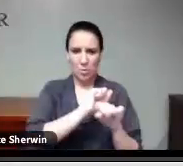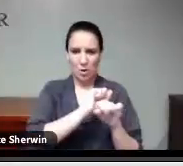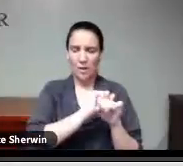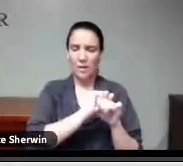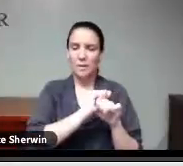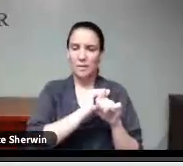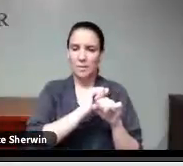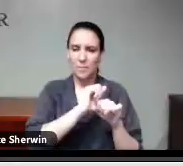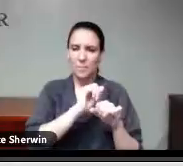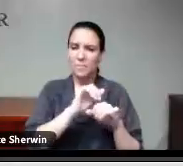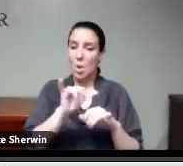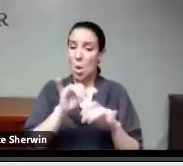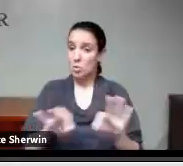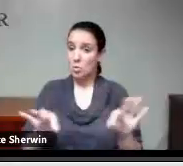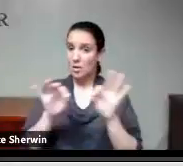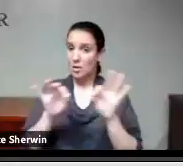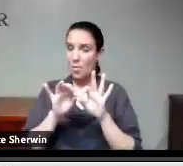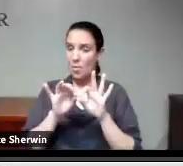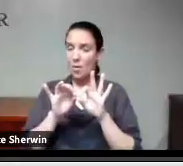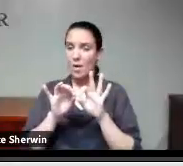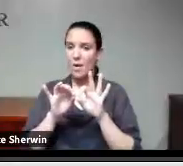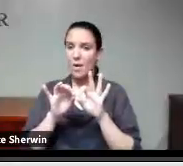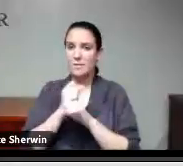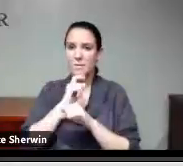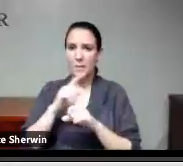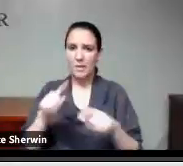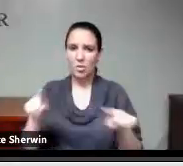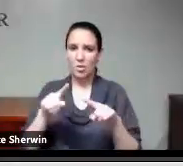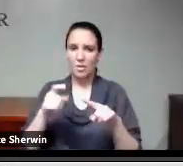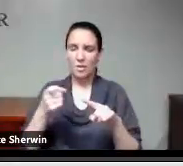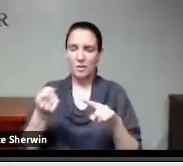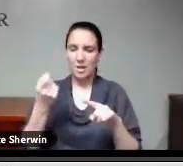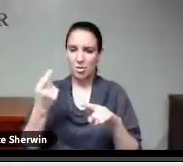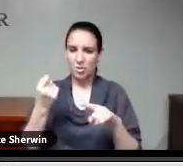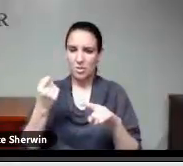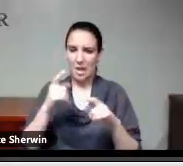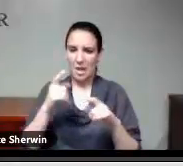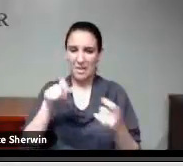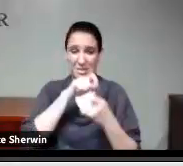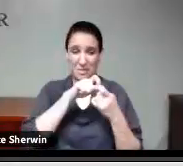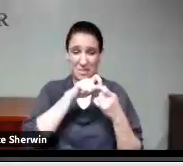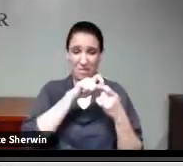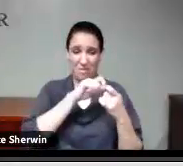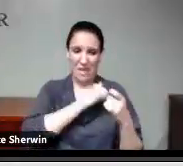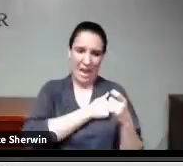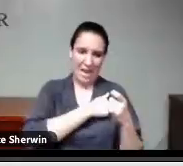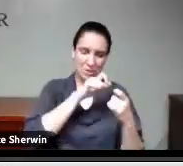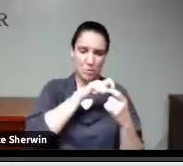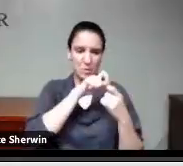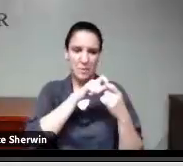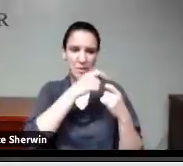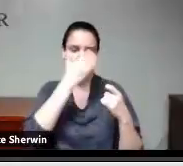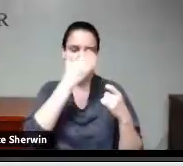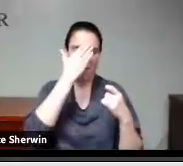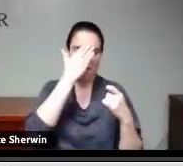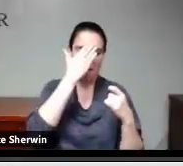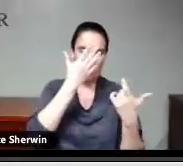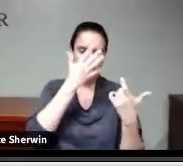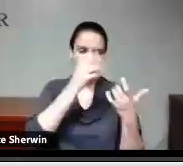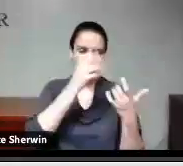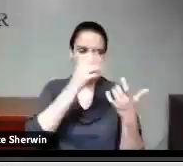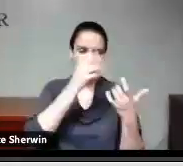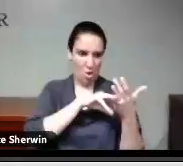help people make sure that they understand that the specific knowledge, skills, and attitudes that are being transferred from